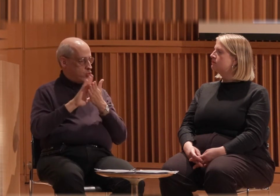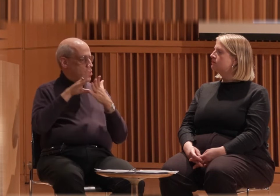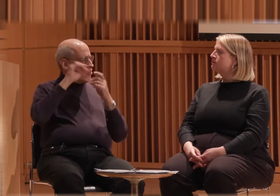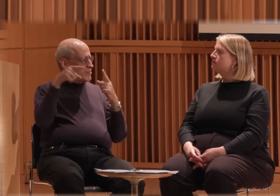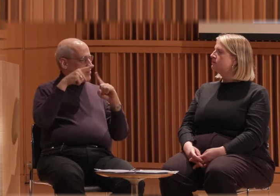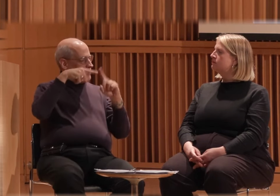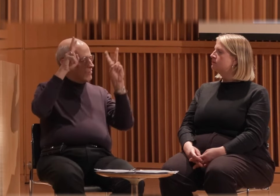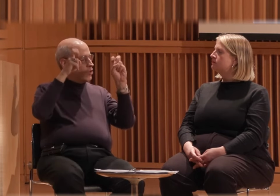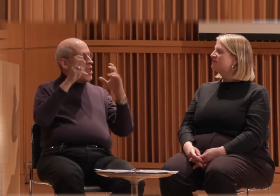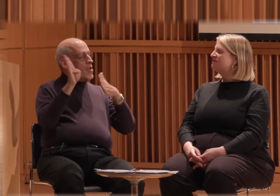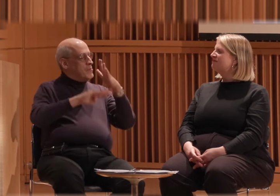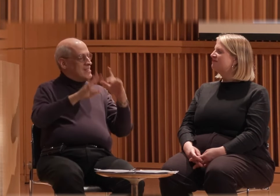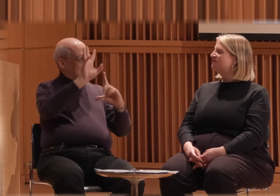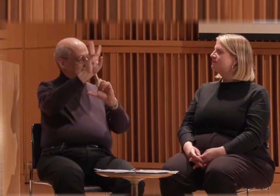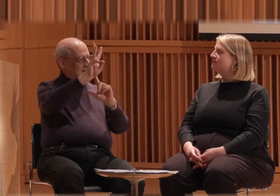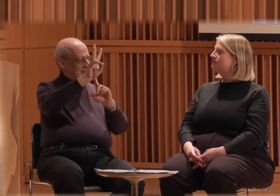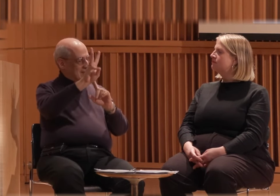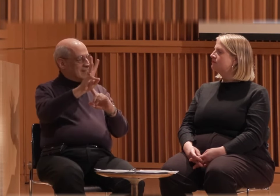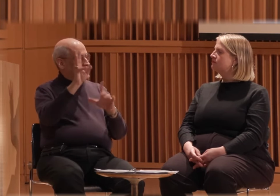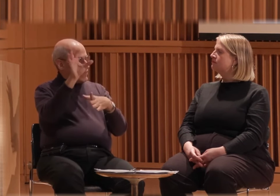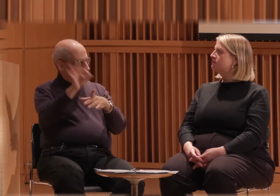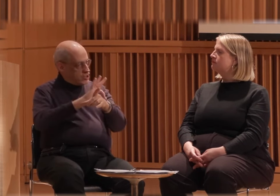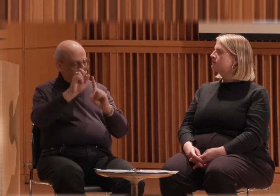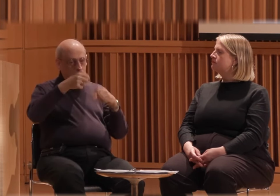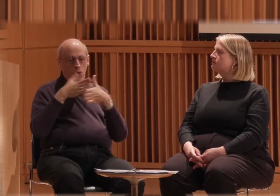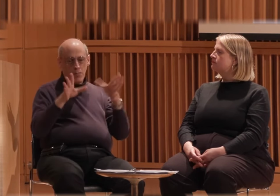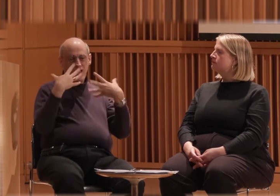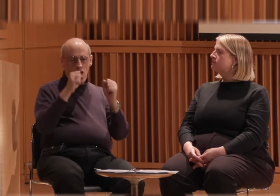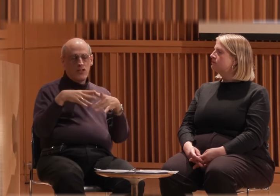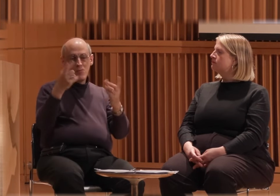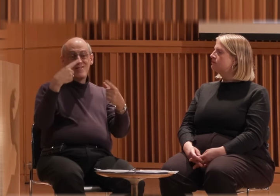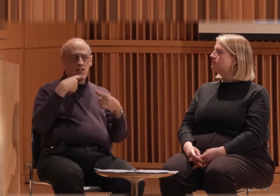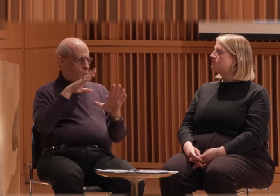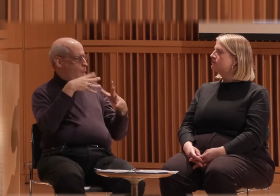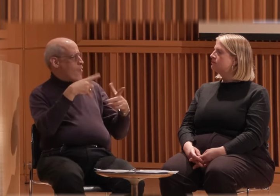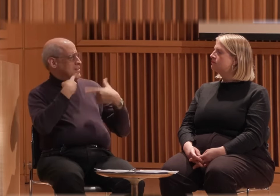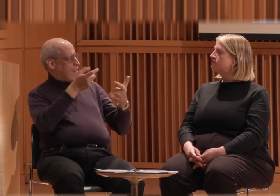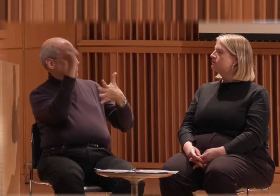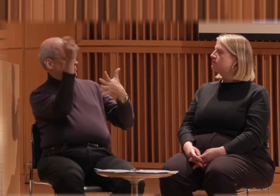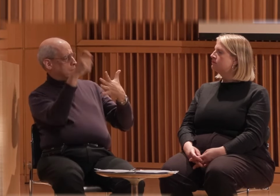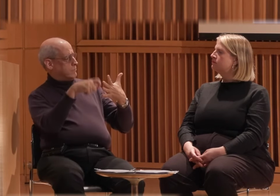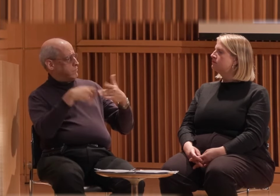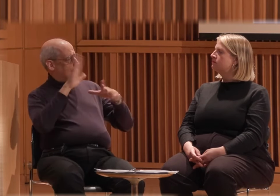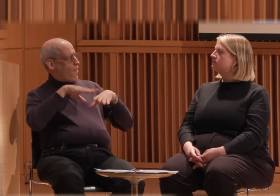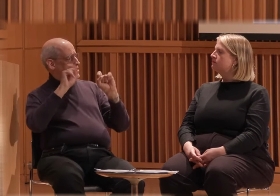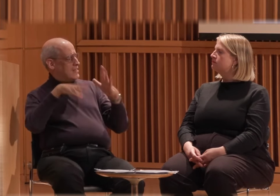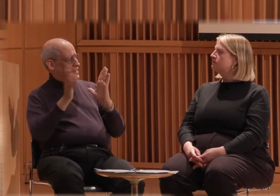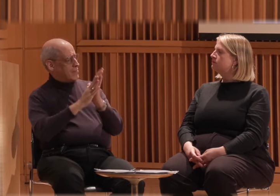called the basic six functions of public health, and I was asked to recite these on exams. And these are things